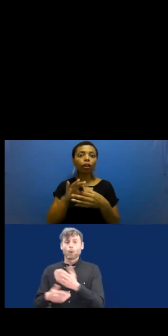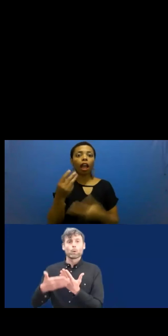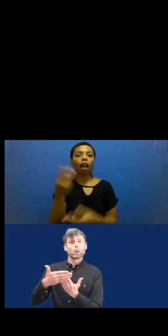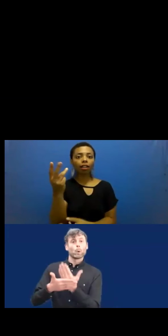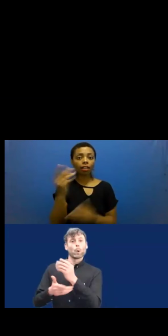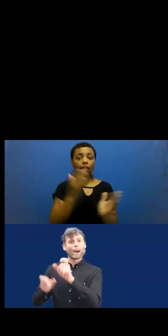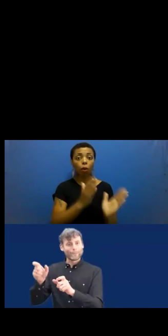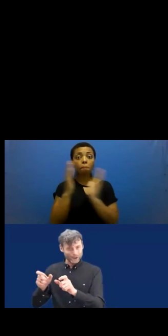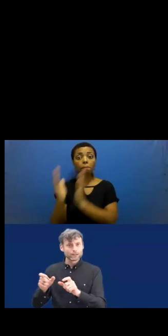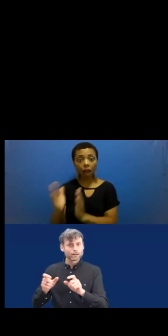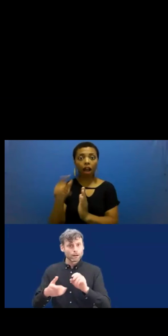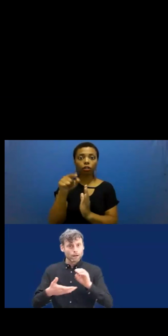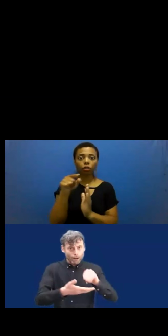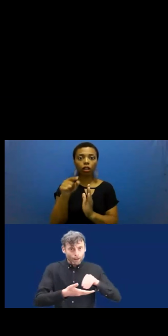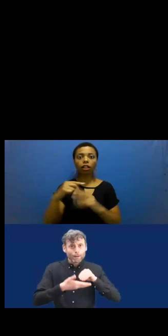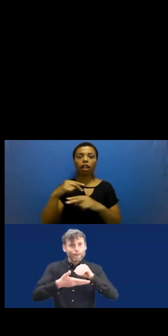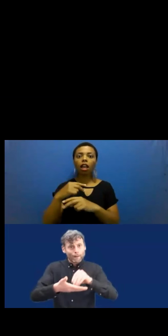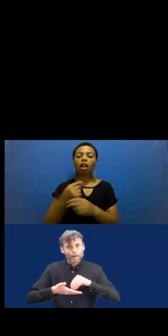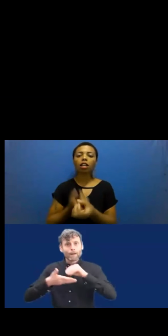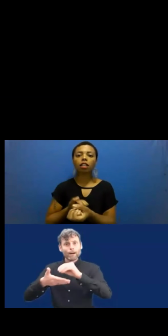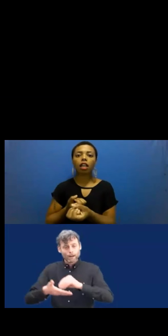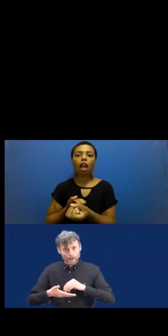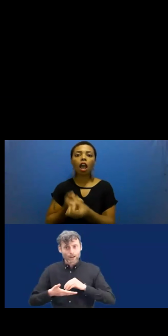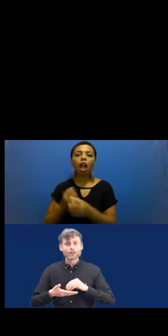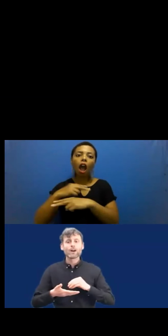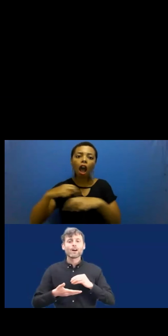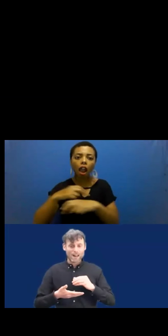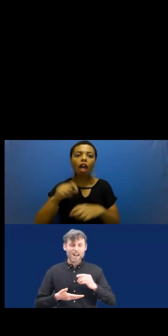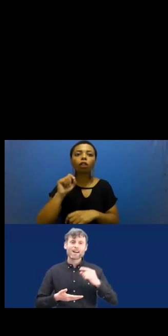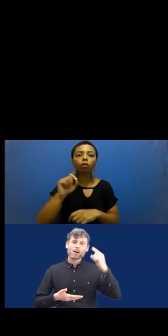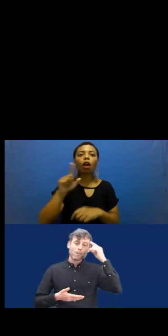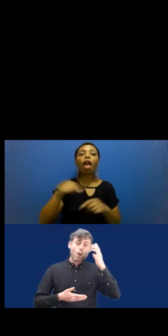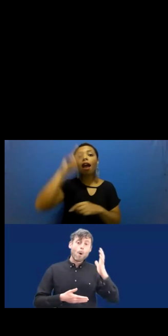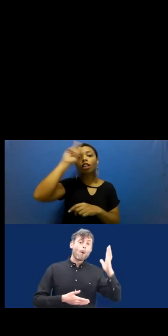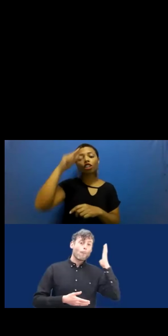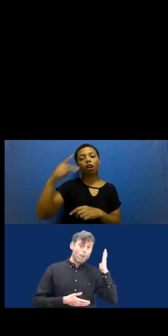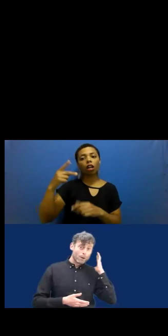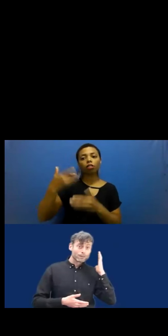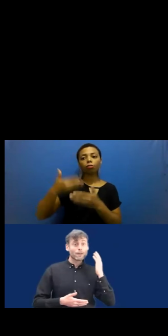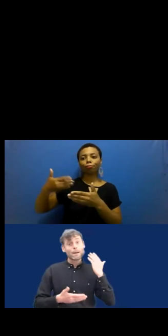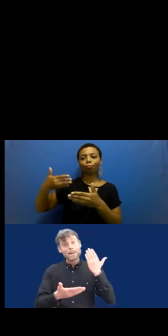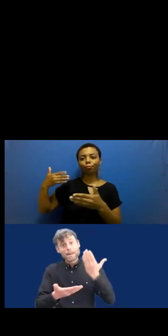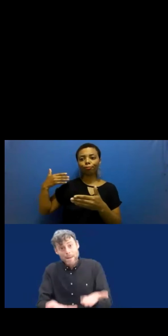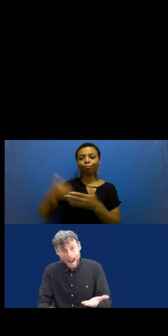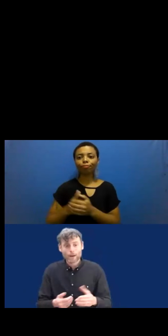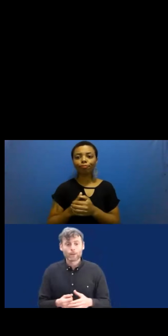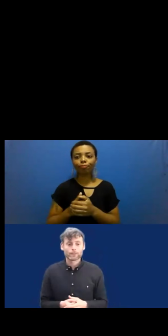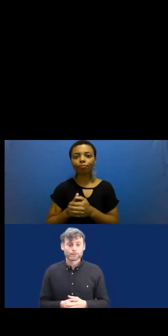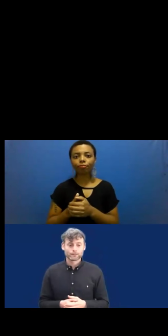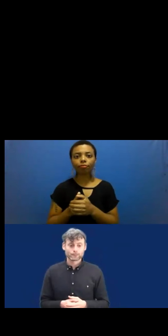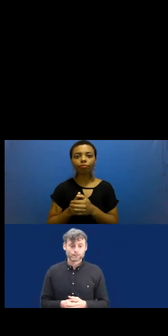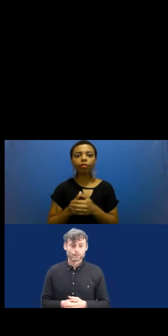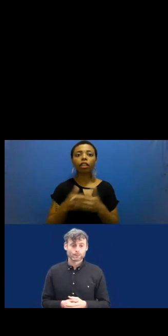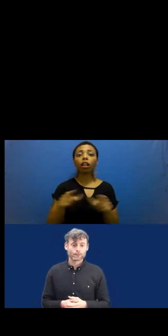was the creation of a story grid. The story grid is a 4-column table in